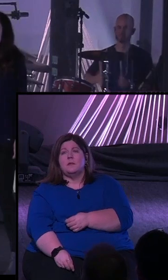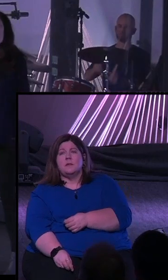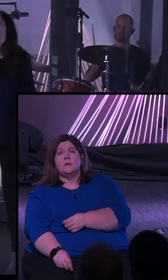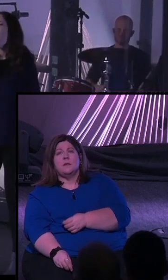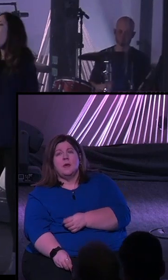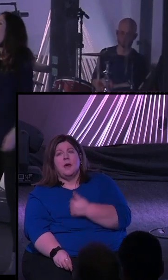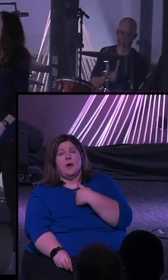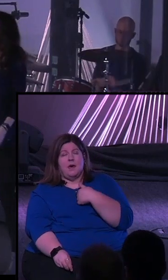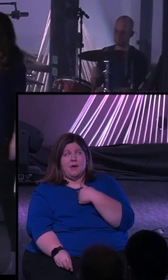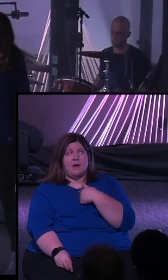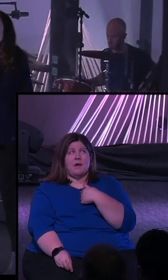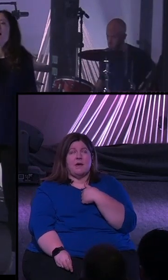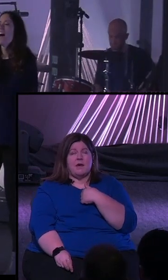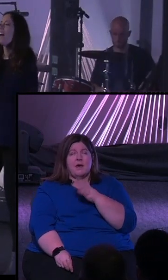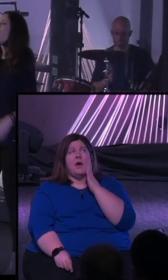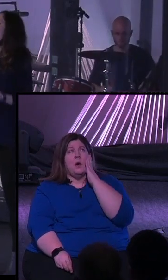I